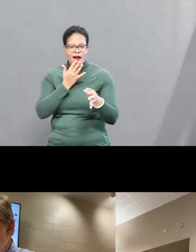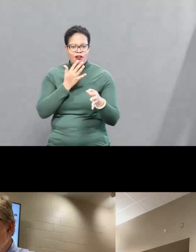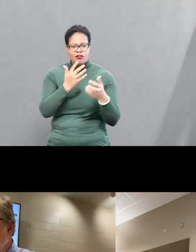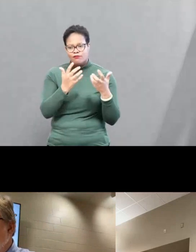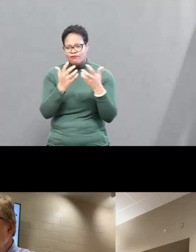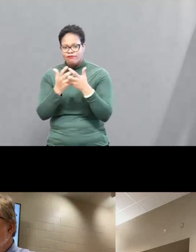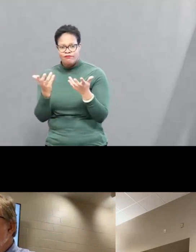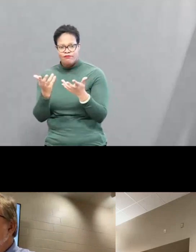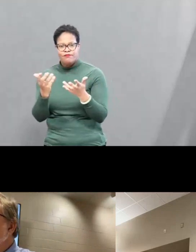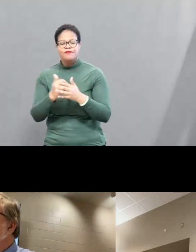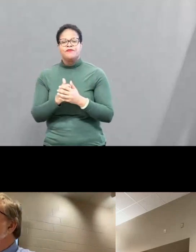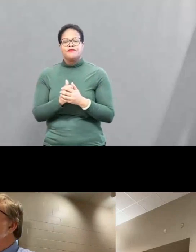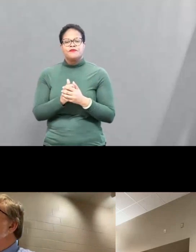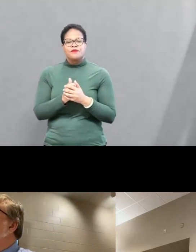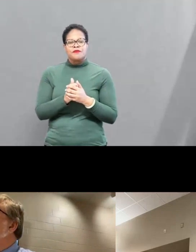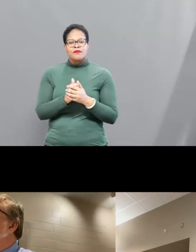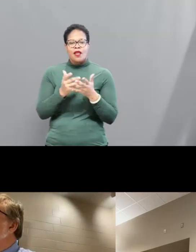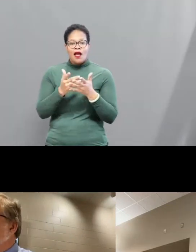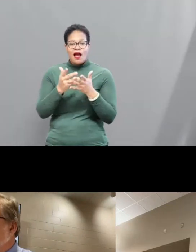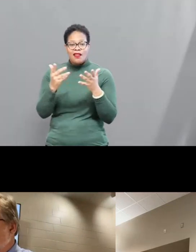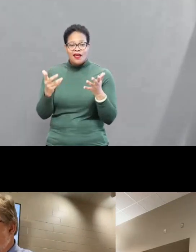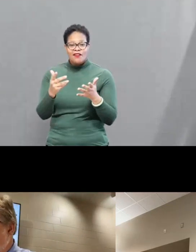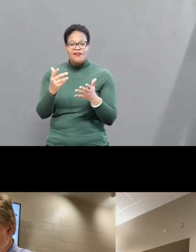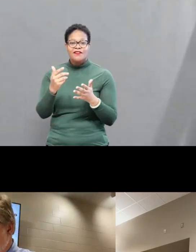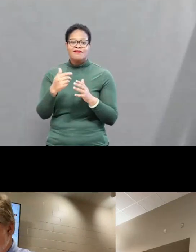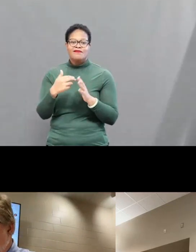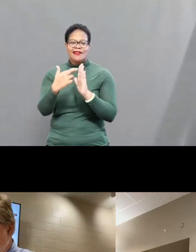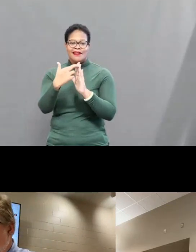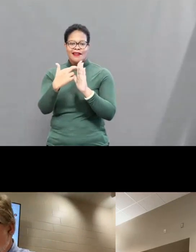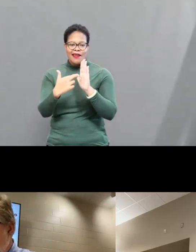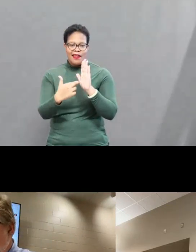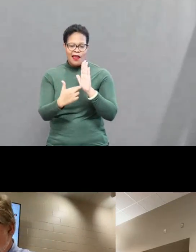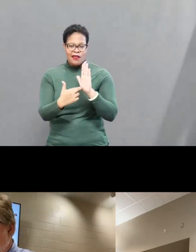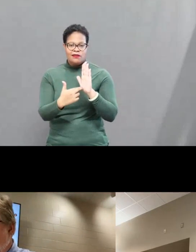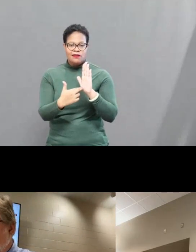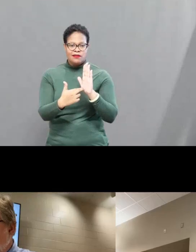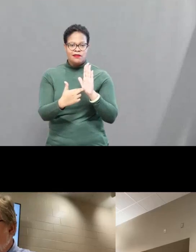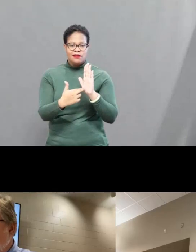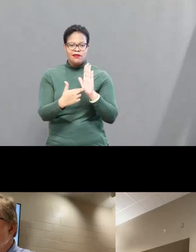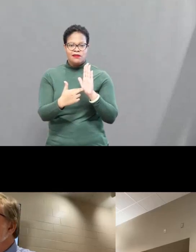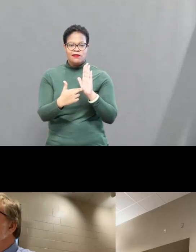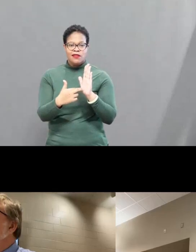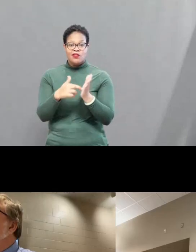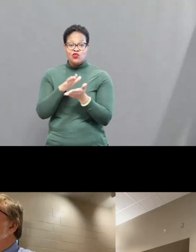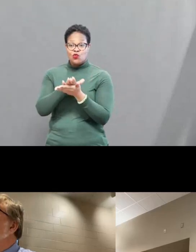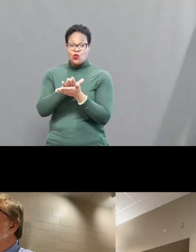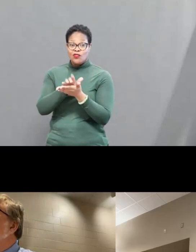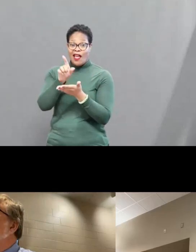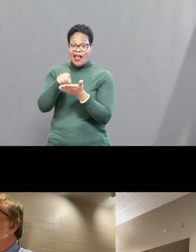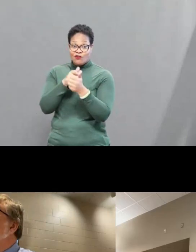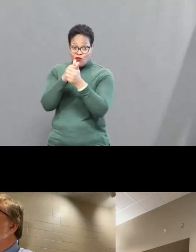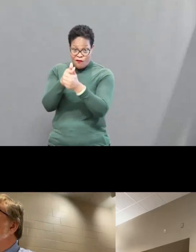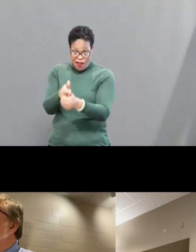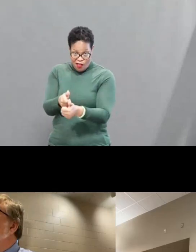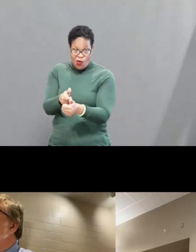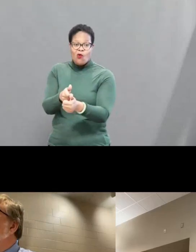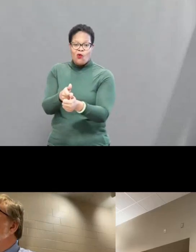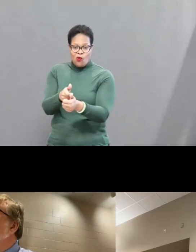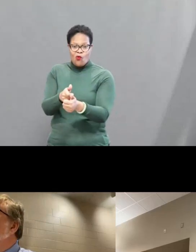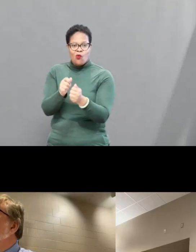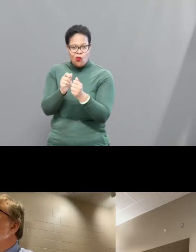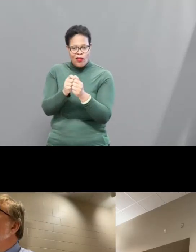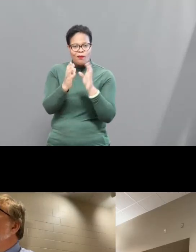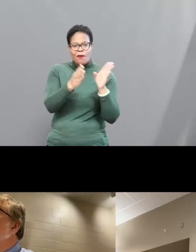itself. There's a lot of guidelines that schools have to follow in